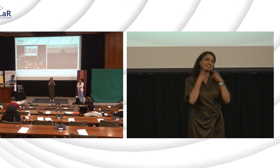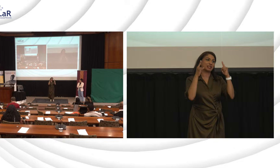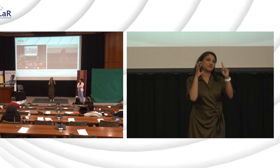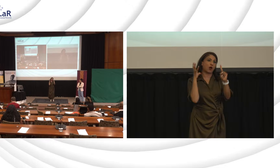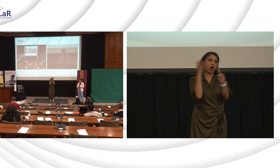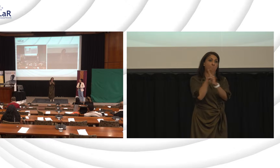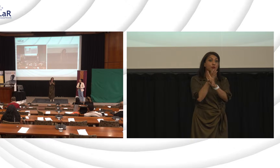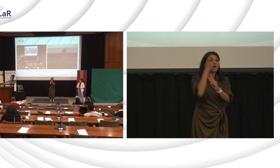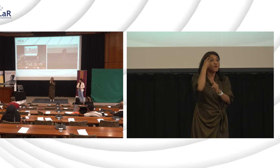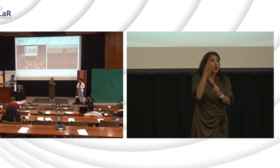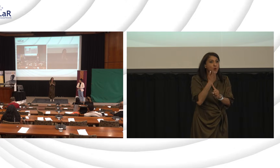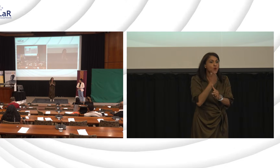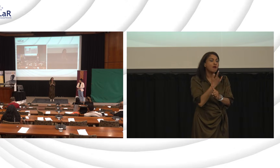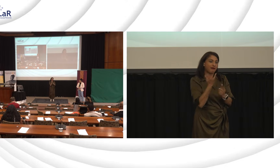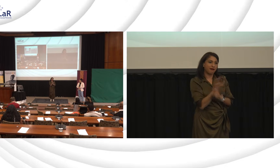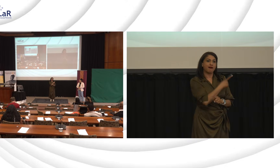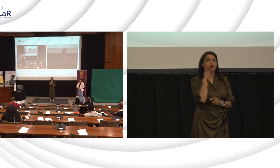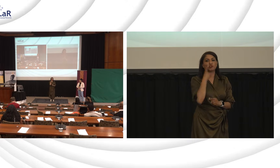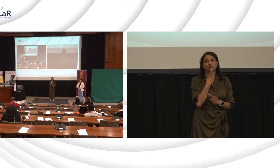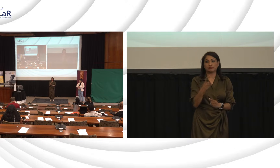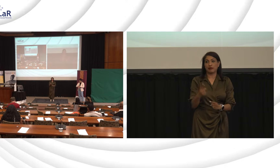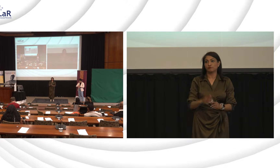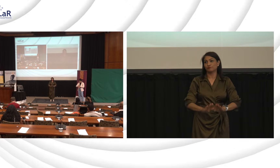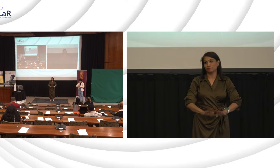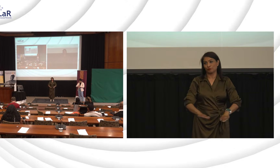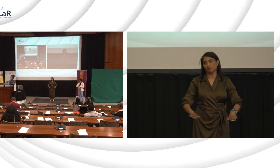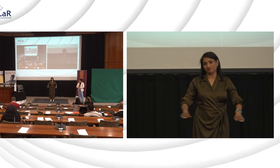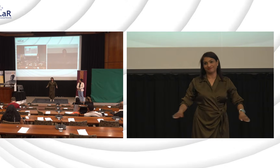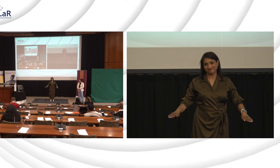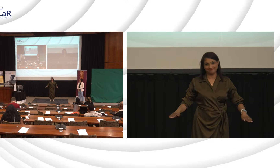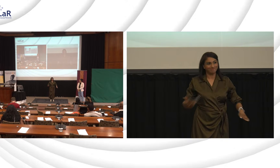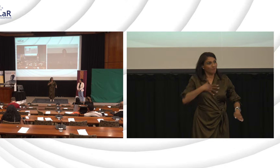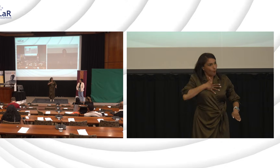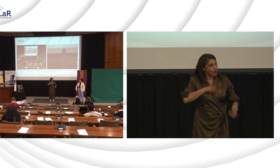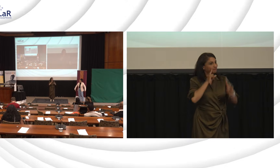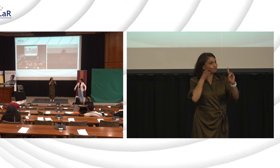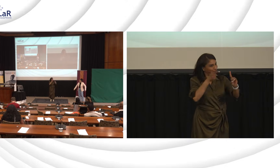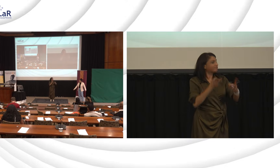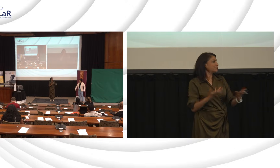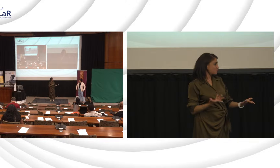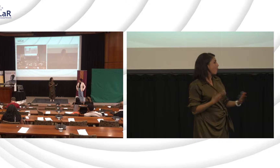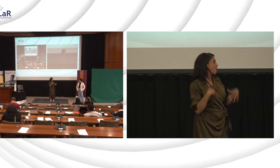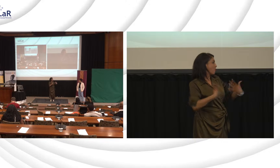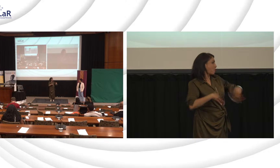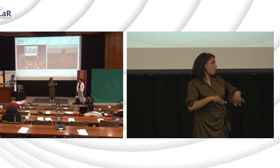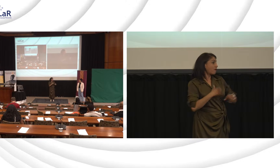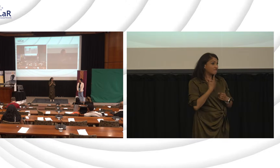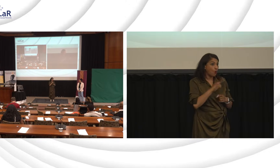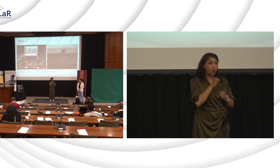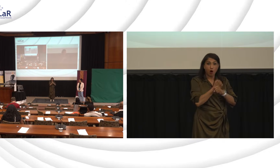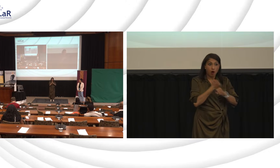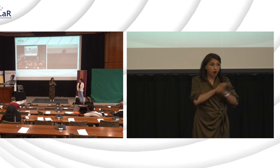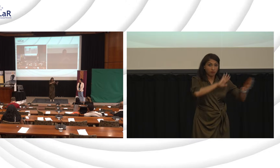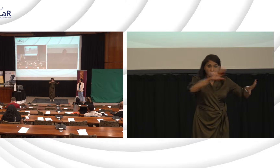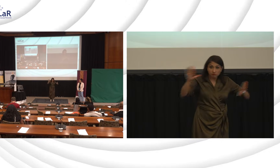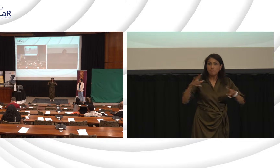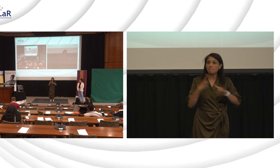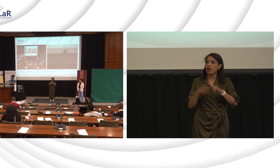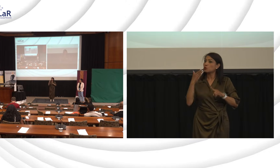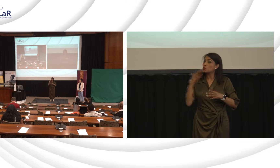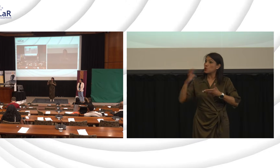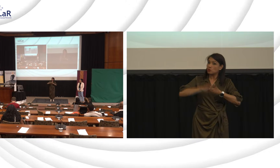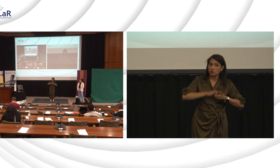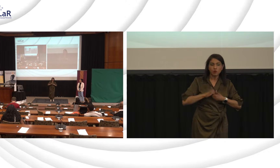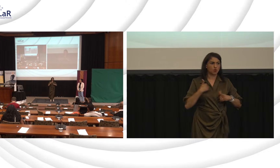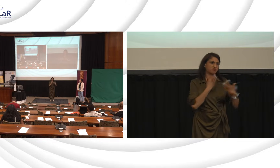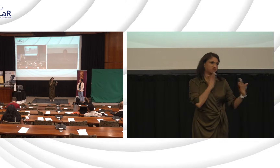In collaboration and in partnership, we can do much more. And as she's mentioned, it is for our deaf children. And